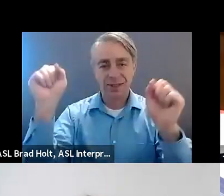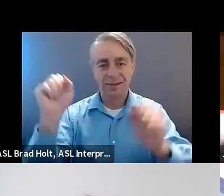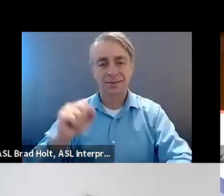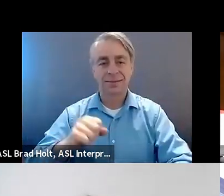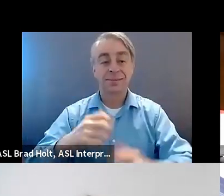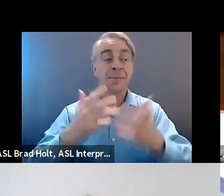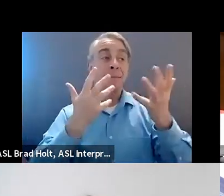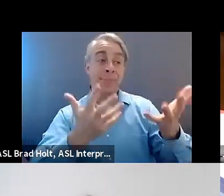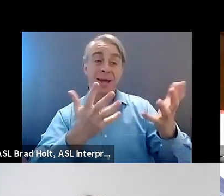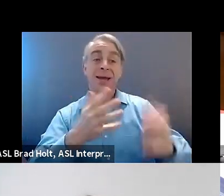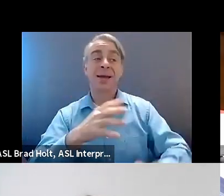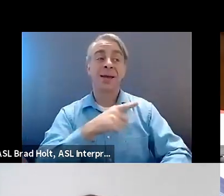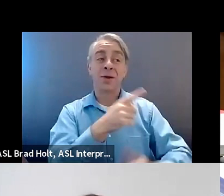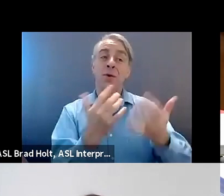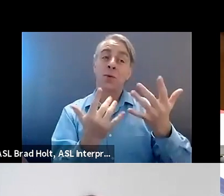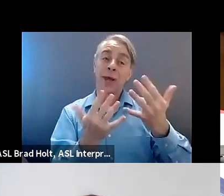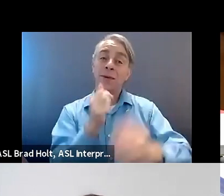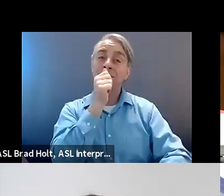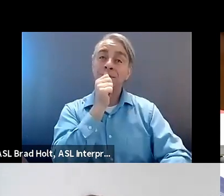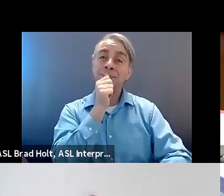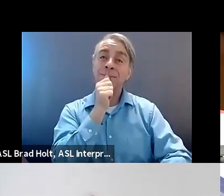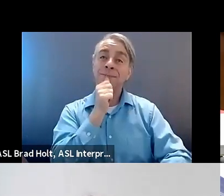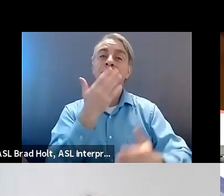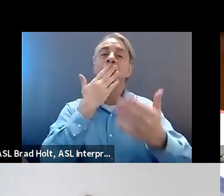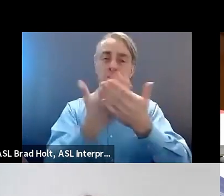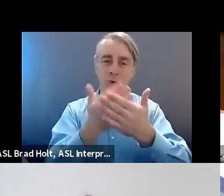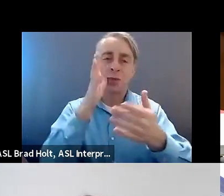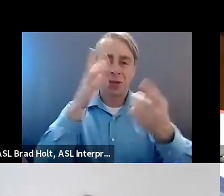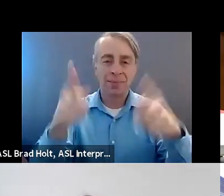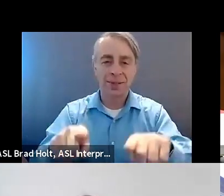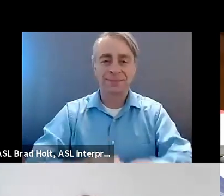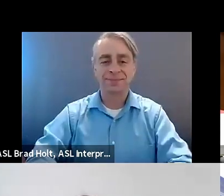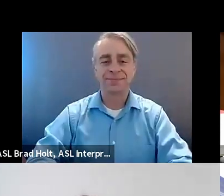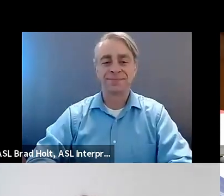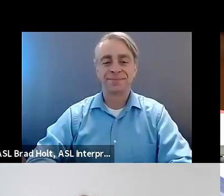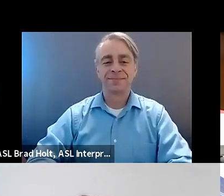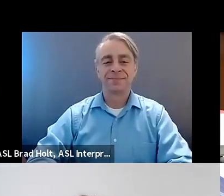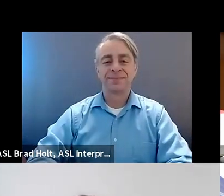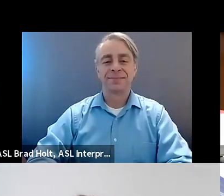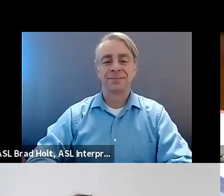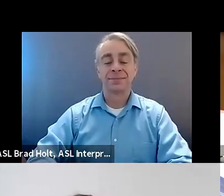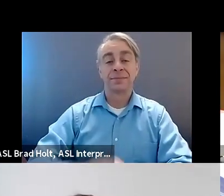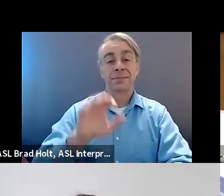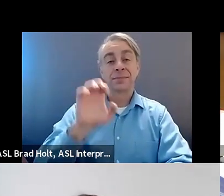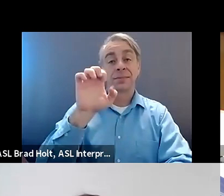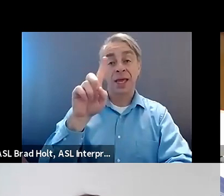things come to those who wait, right? Ed has taken up the mantle of those who mentored